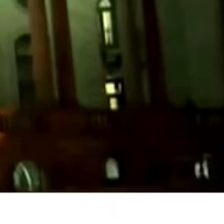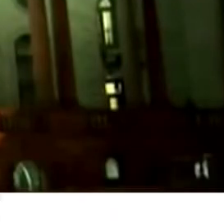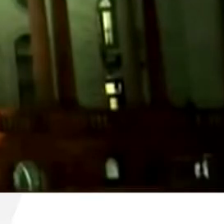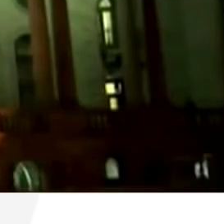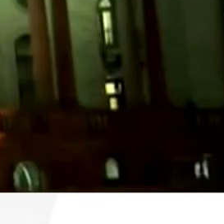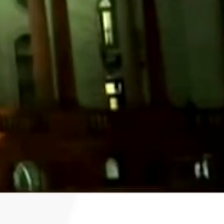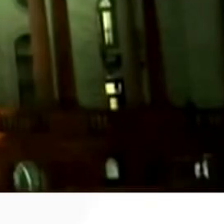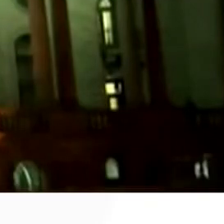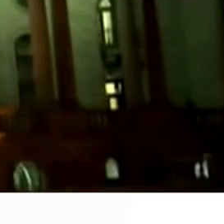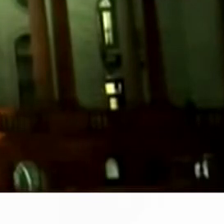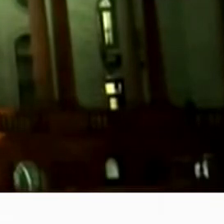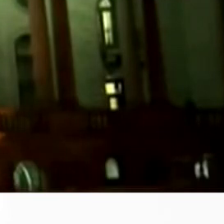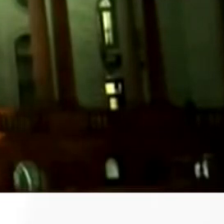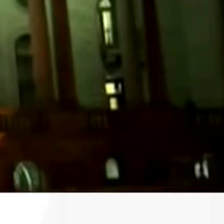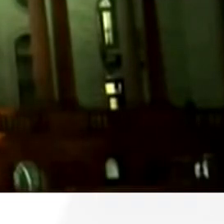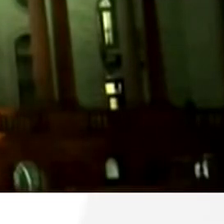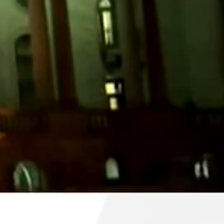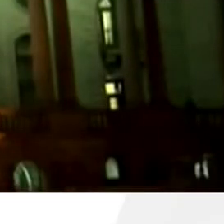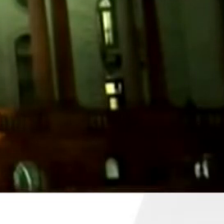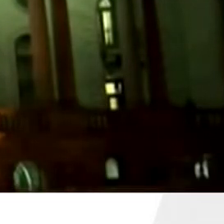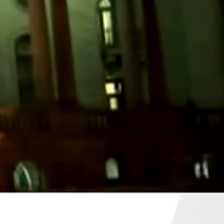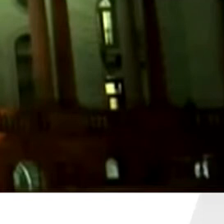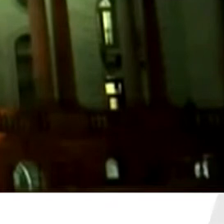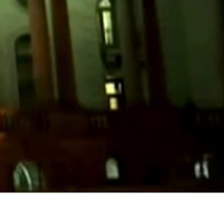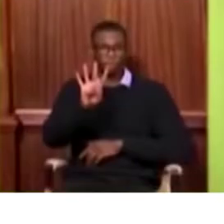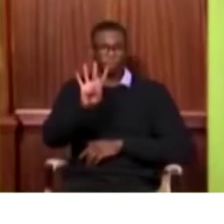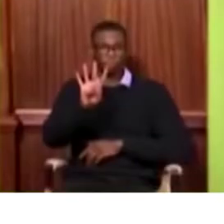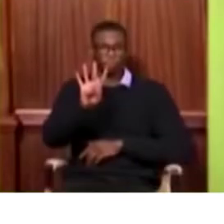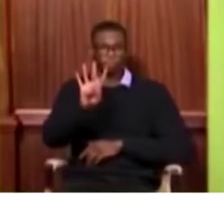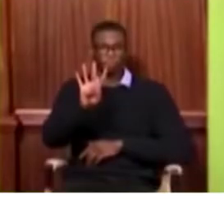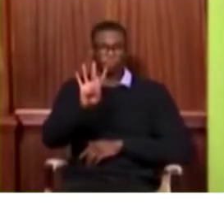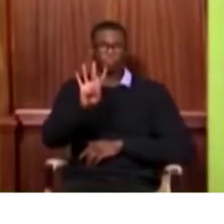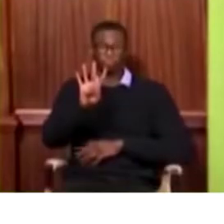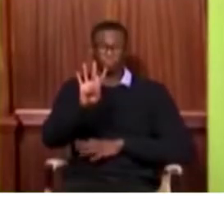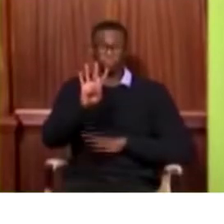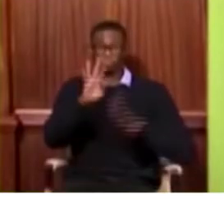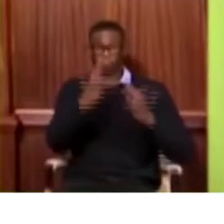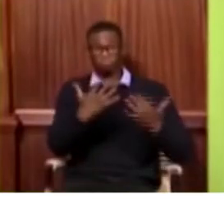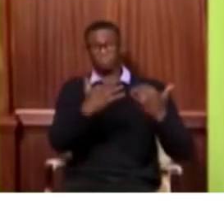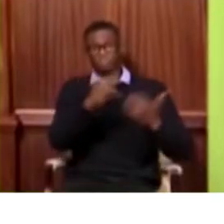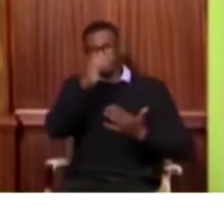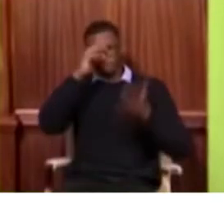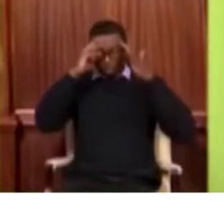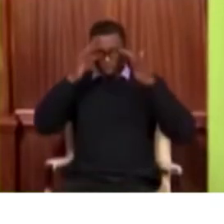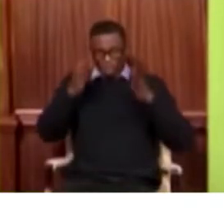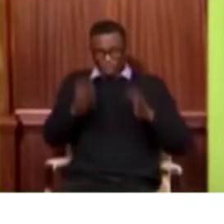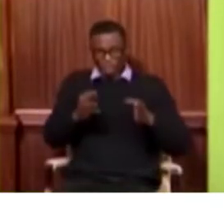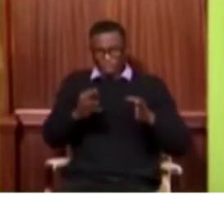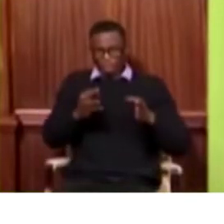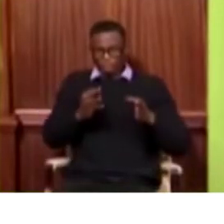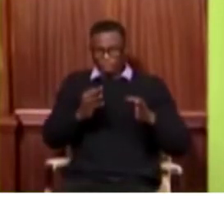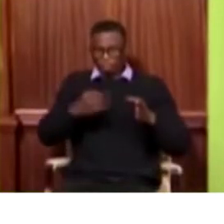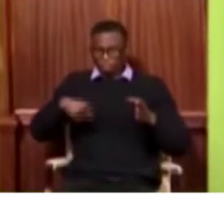Delta coronavirus variant seems to be spreading fast. I added that to ensure that our response is